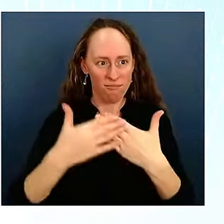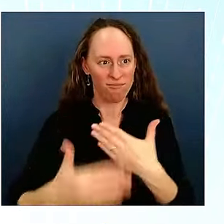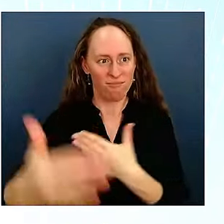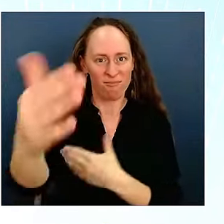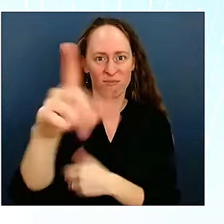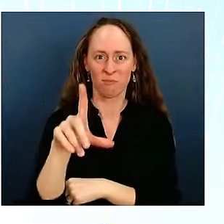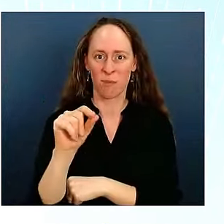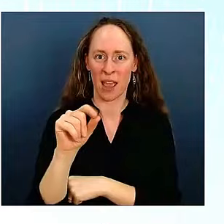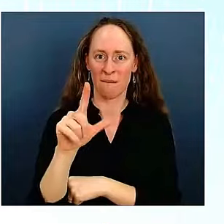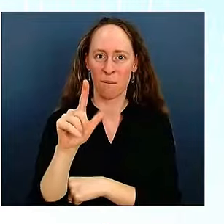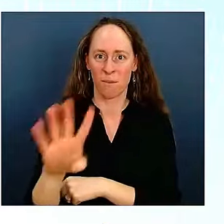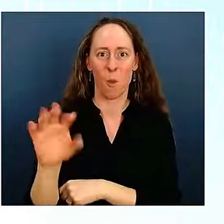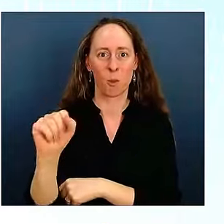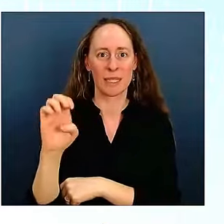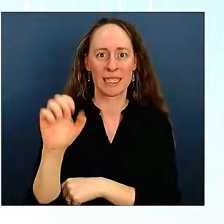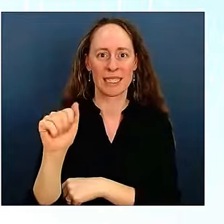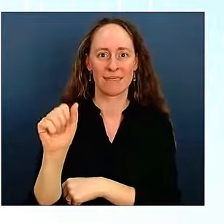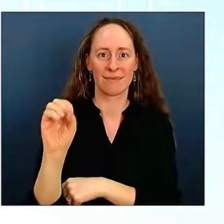winning coach, Coach Nancy.